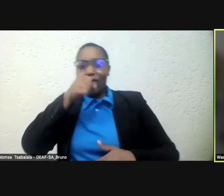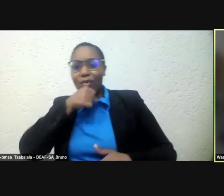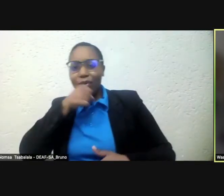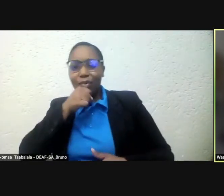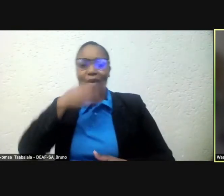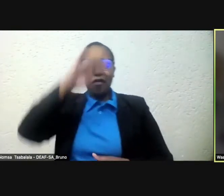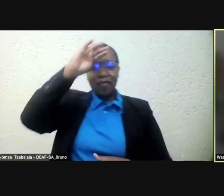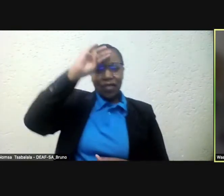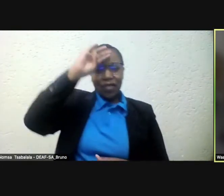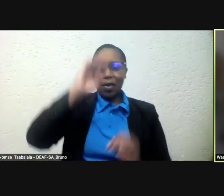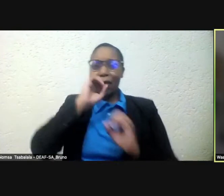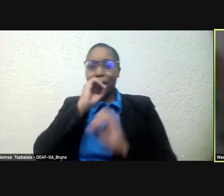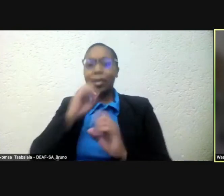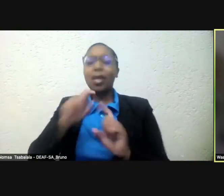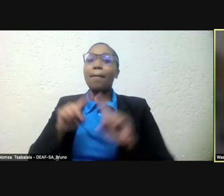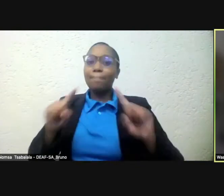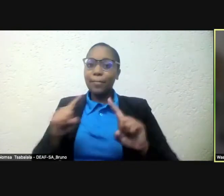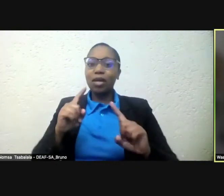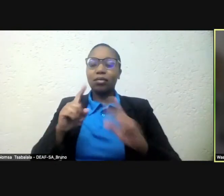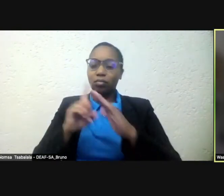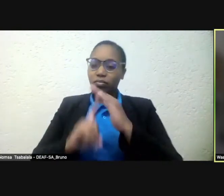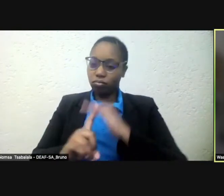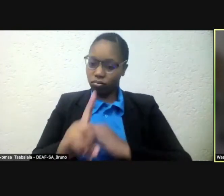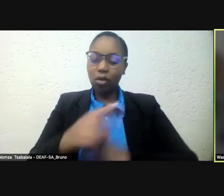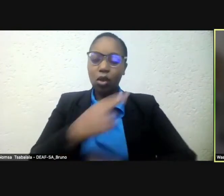as I said, is, there's a